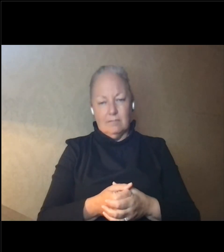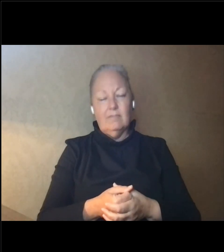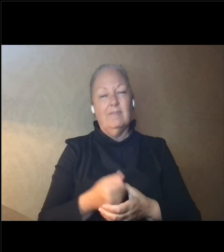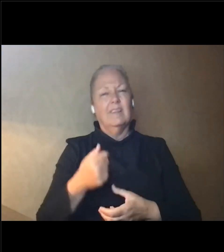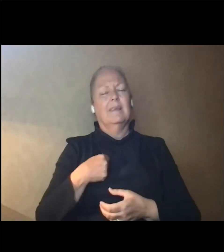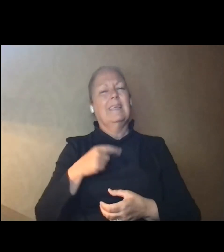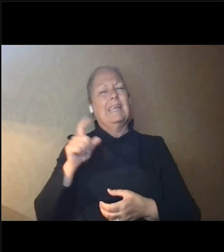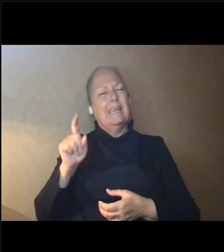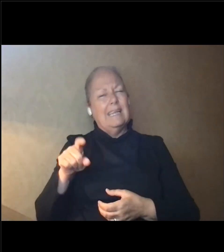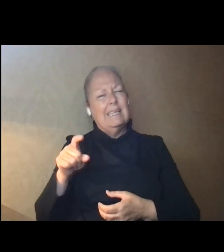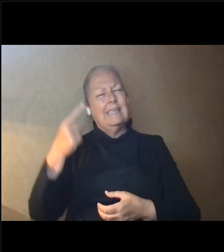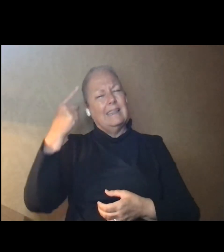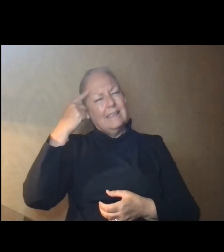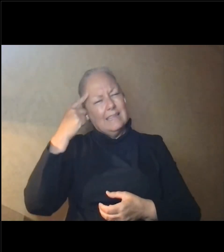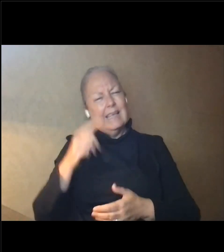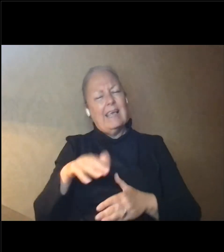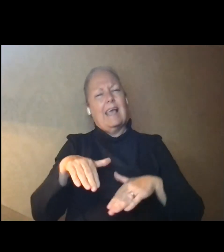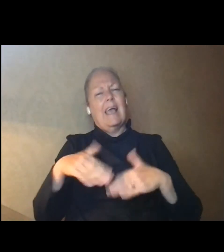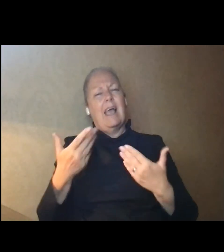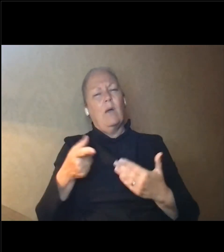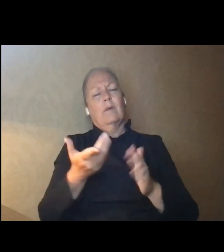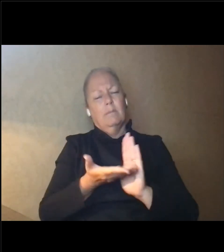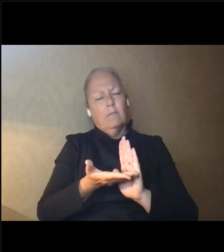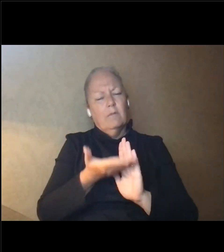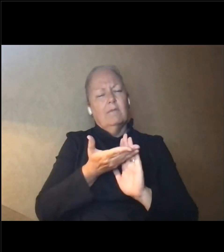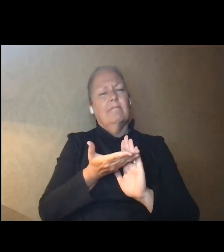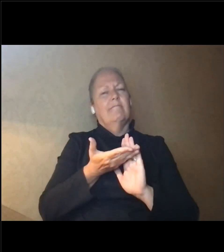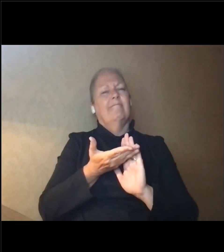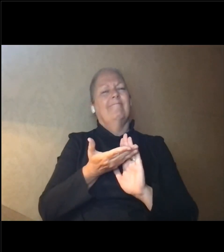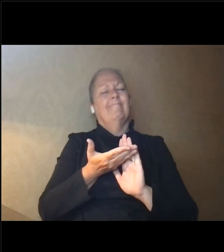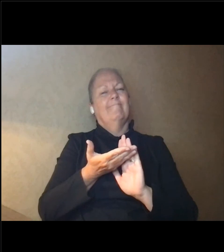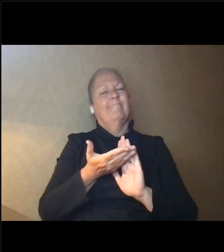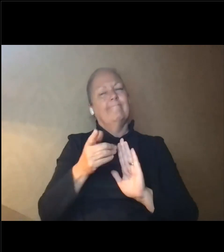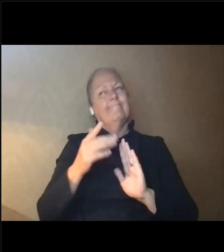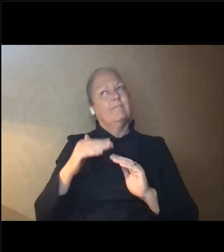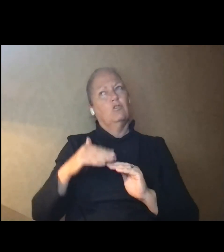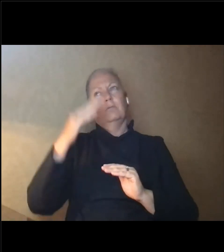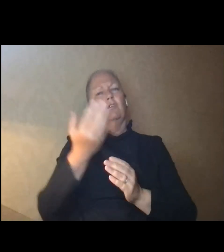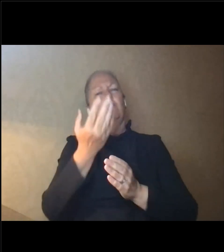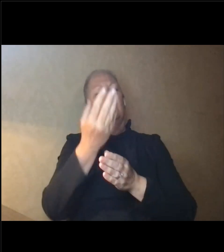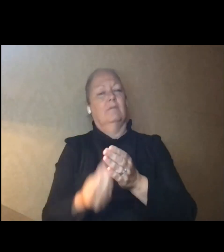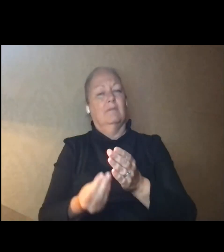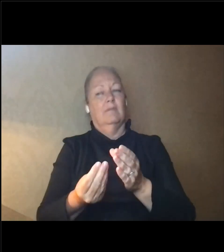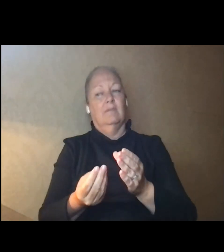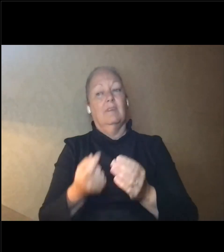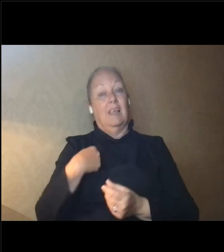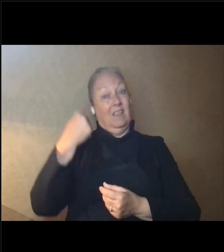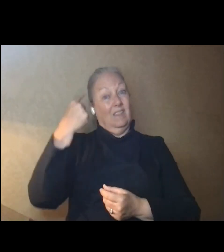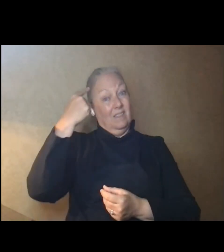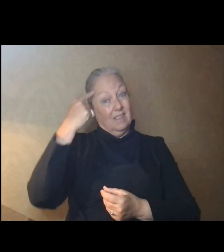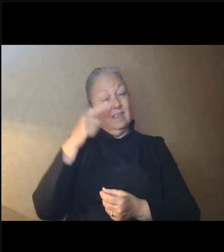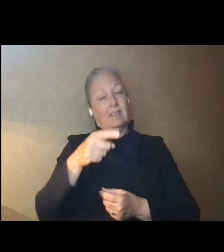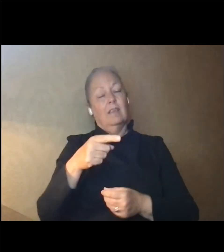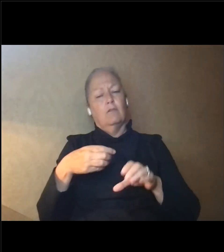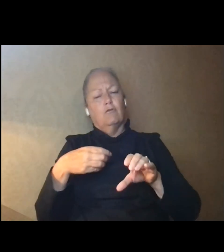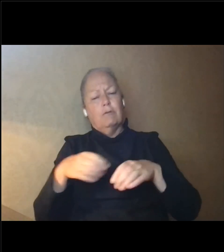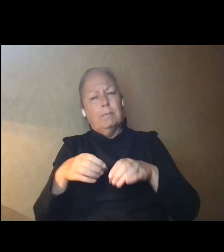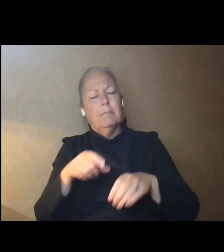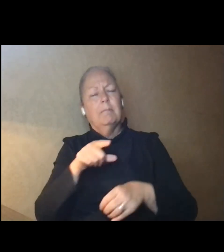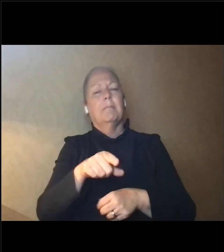how we can improve this gap or bridge this gap, one of the most important thing is that rehabilitation, it